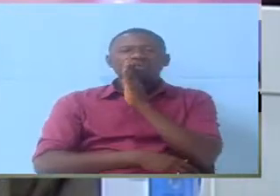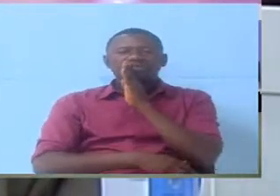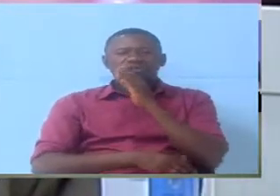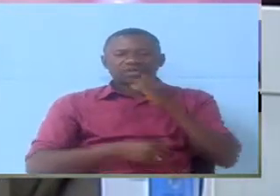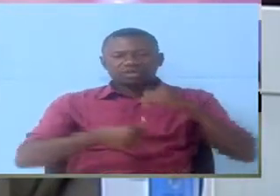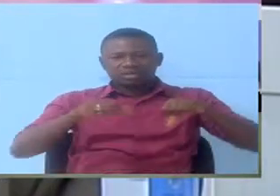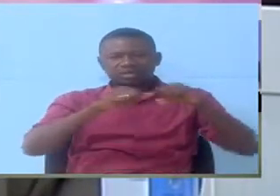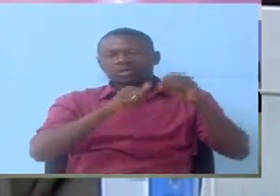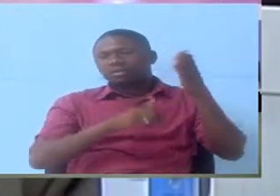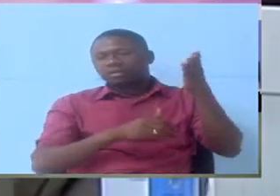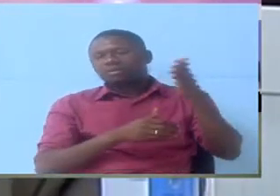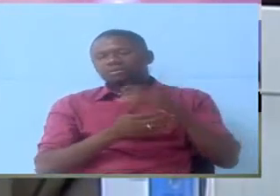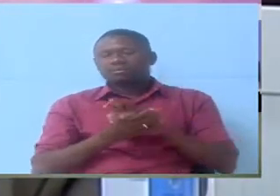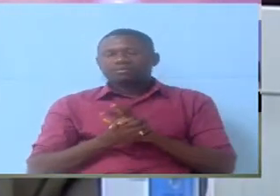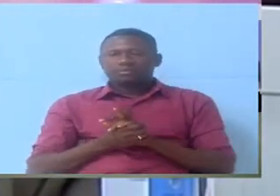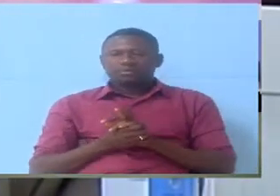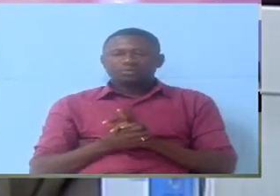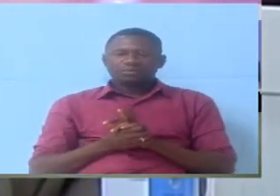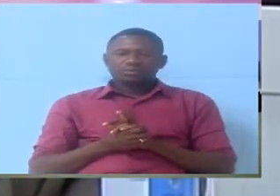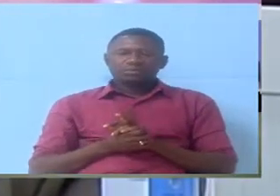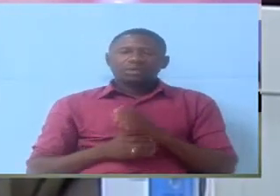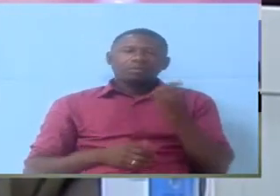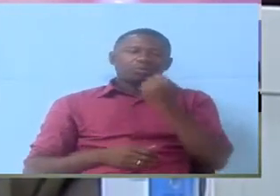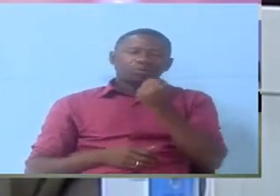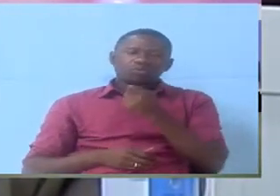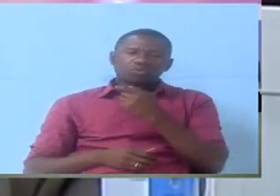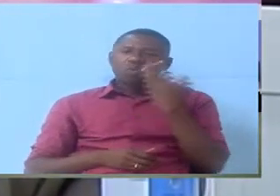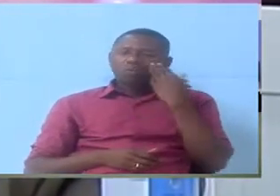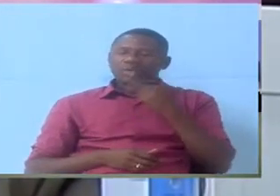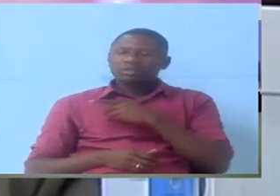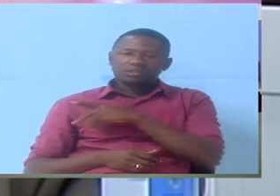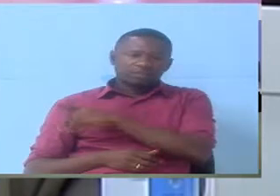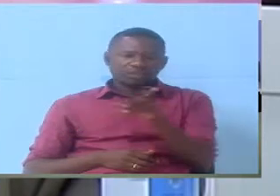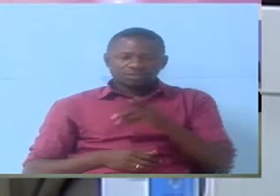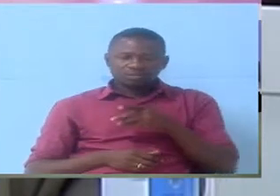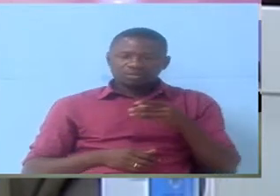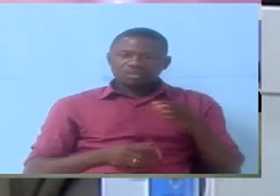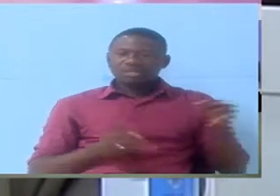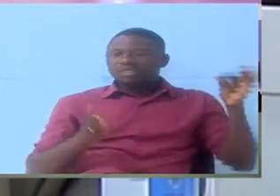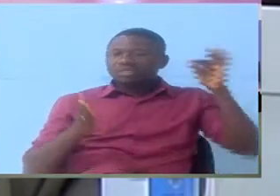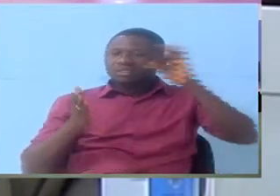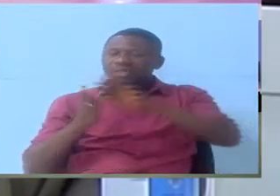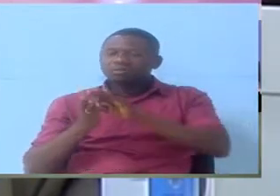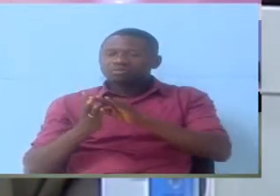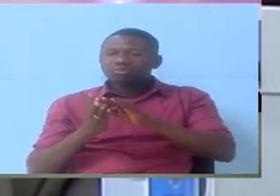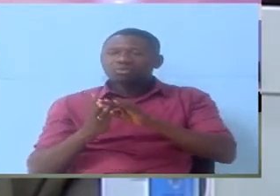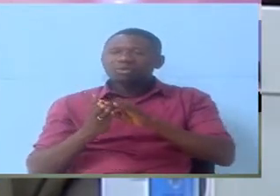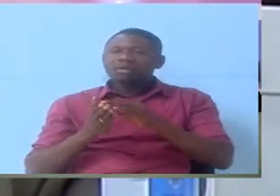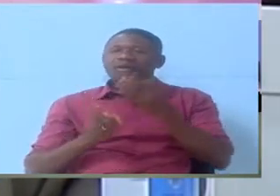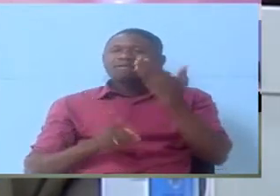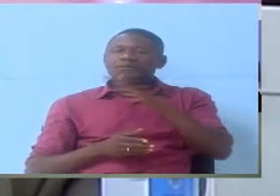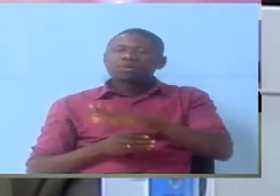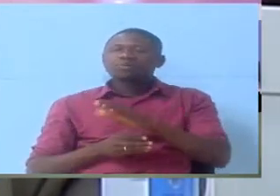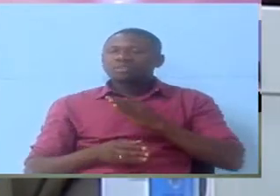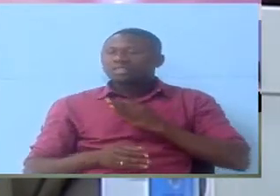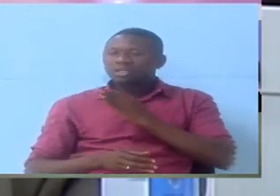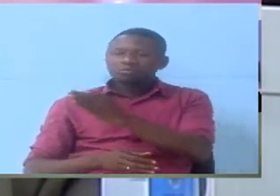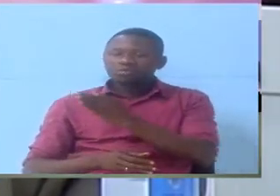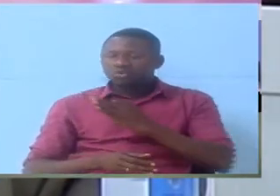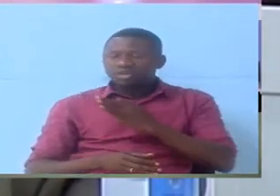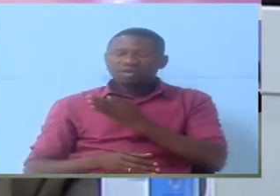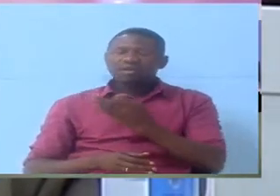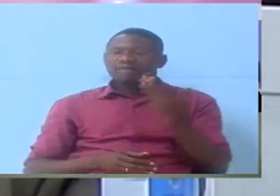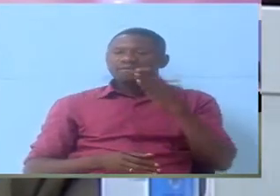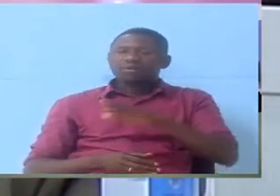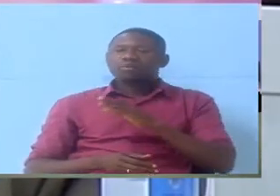Because when they were being transported from Bara, Bara, I'm sure the deputy